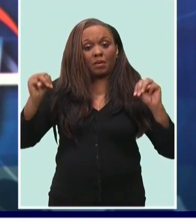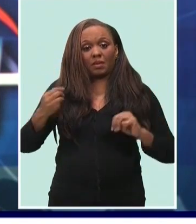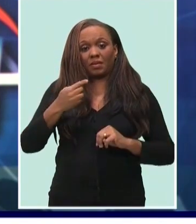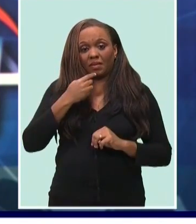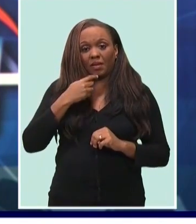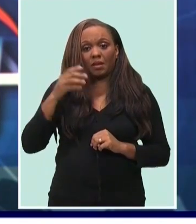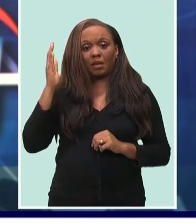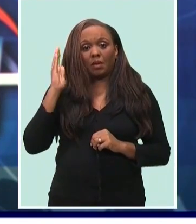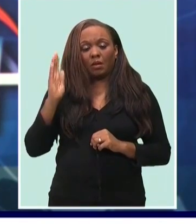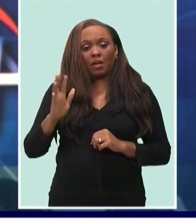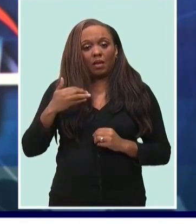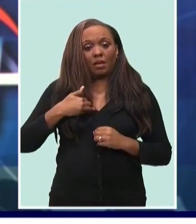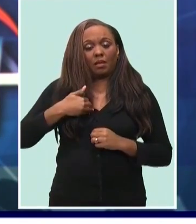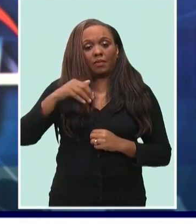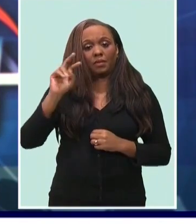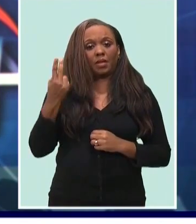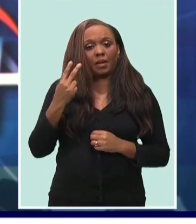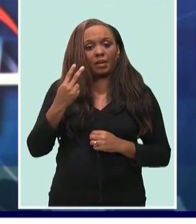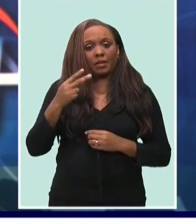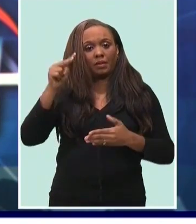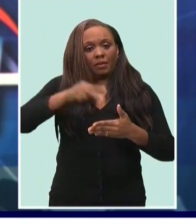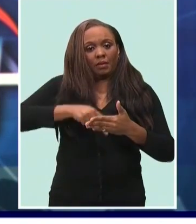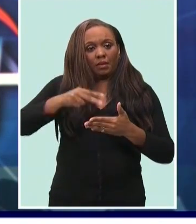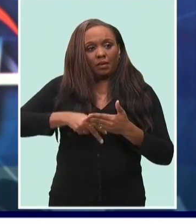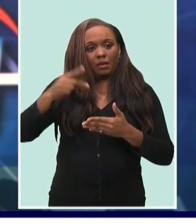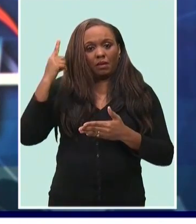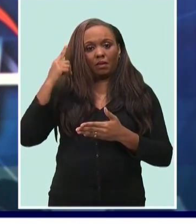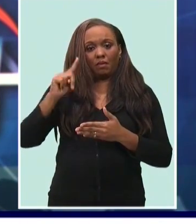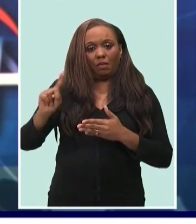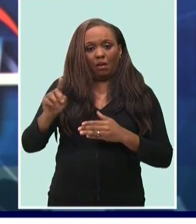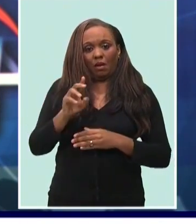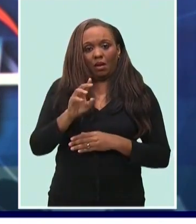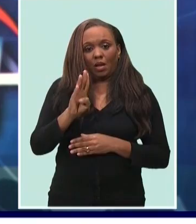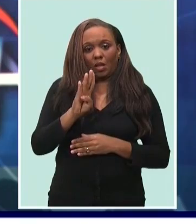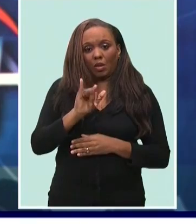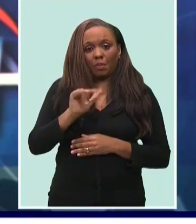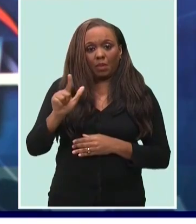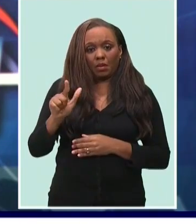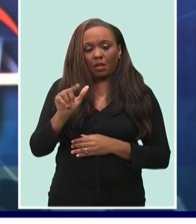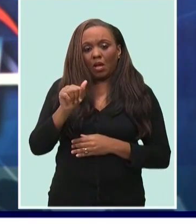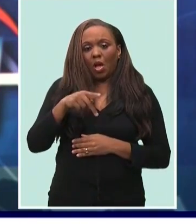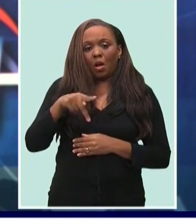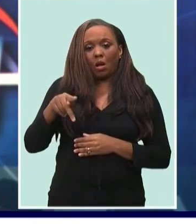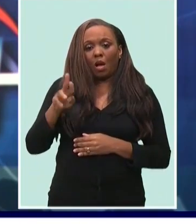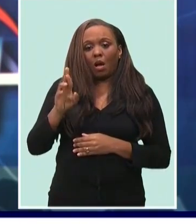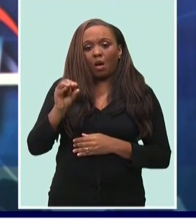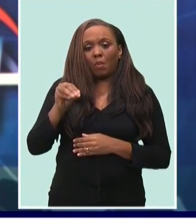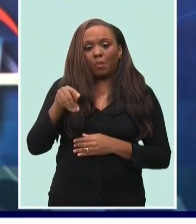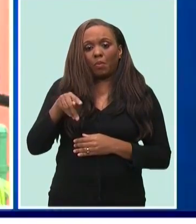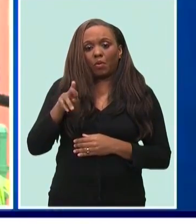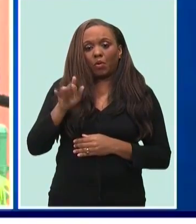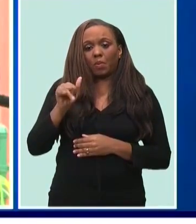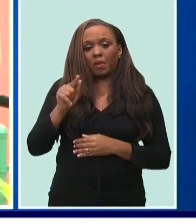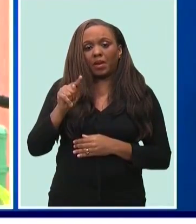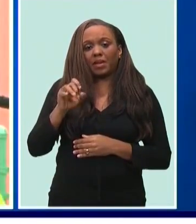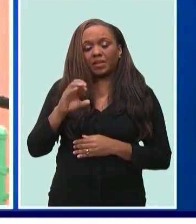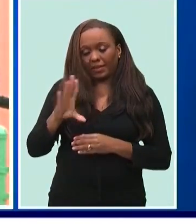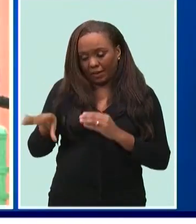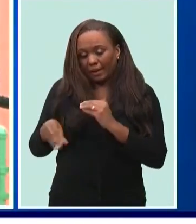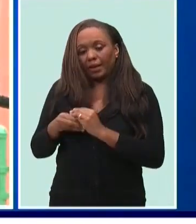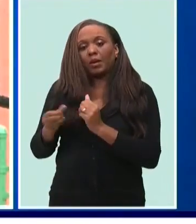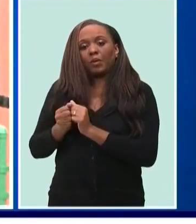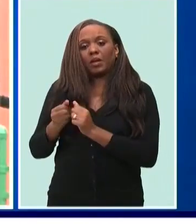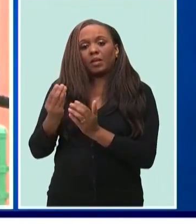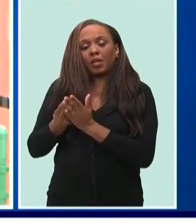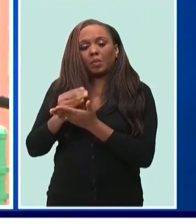first time, the second reading of the annual appropriations bill will be done along with the budget. And the reason for it